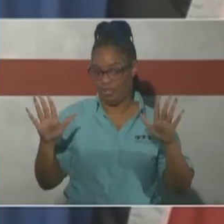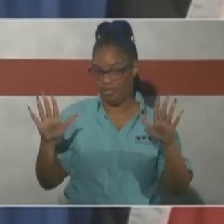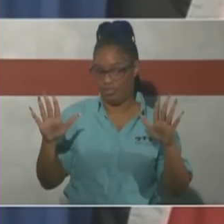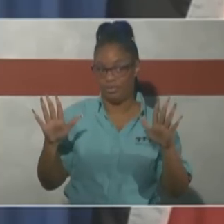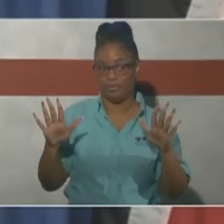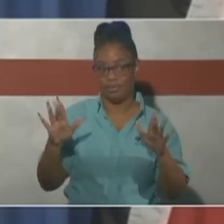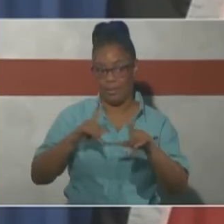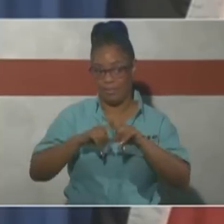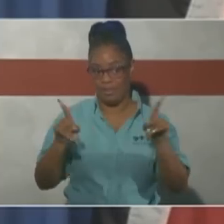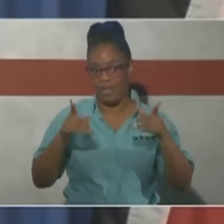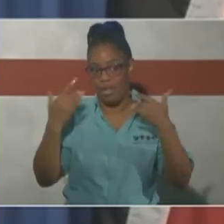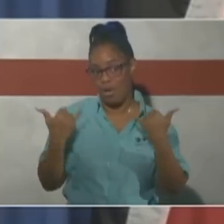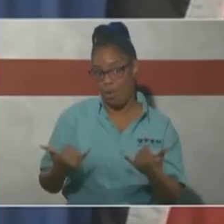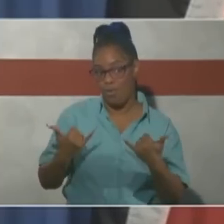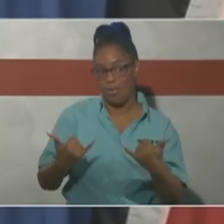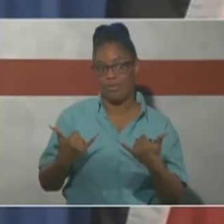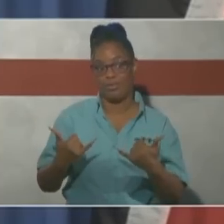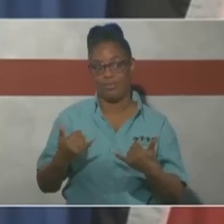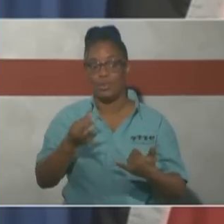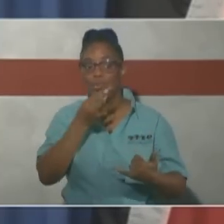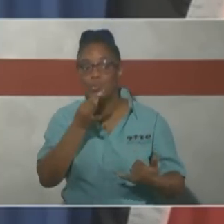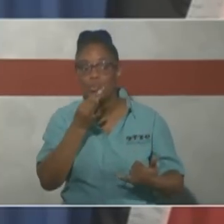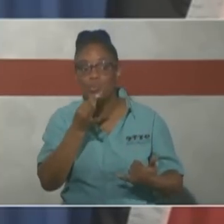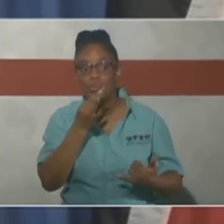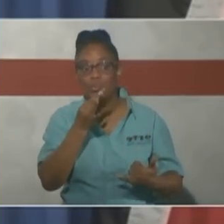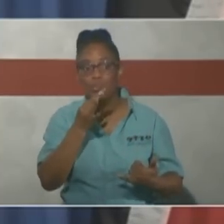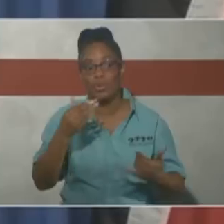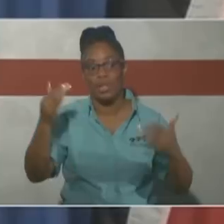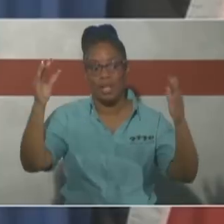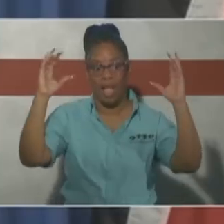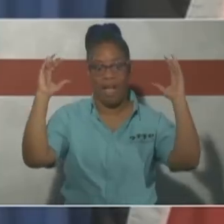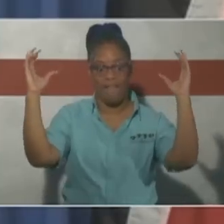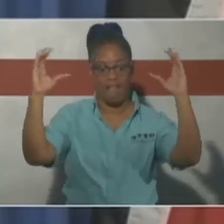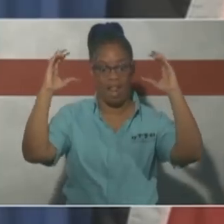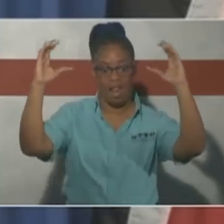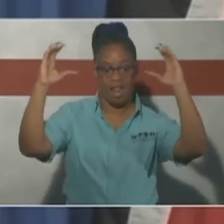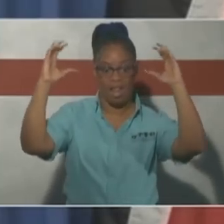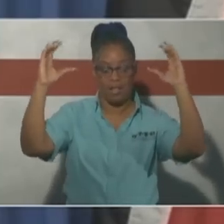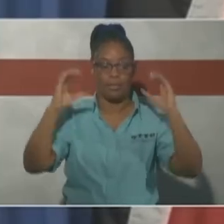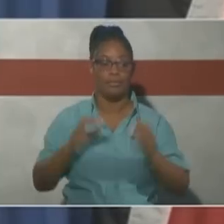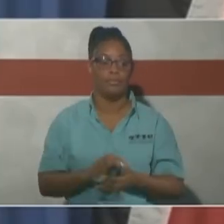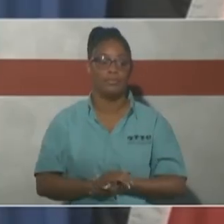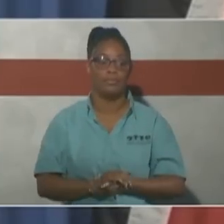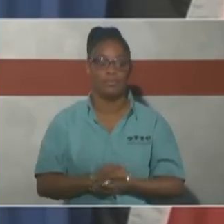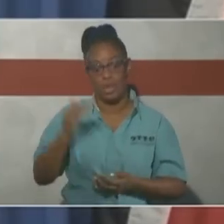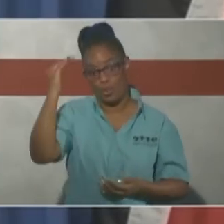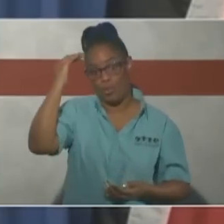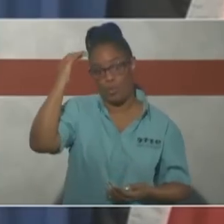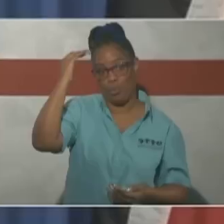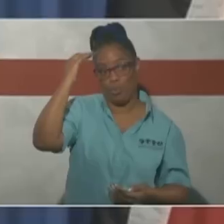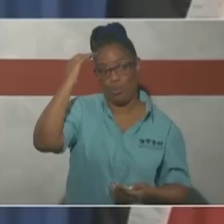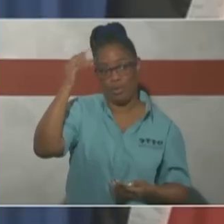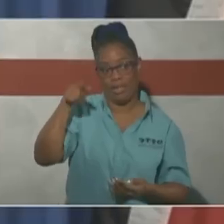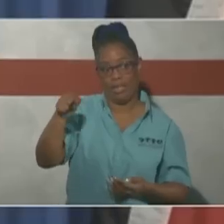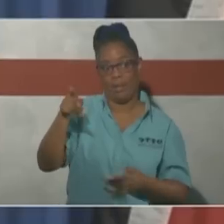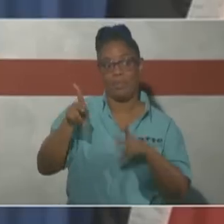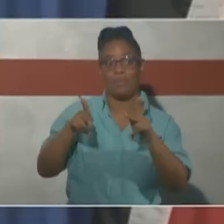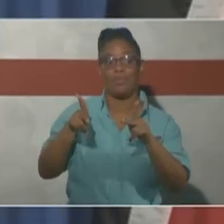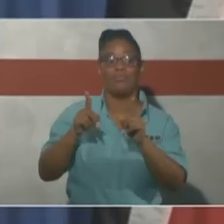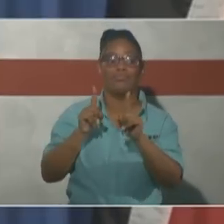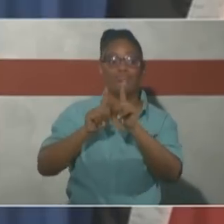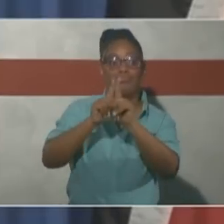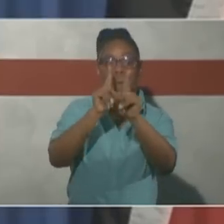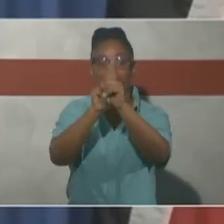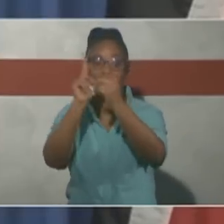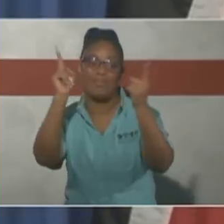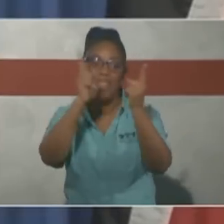Christmas, and remember one time in the middle of the pandemic, we went through an Easter when everybody was a doctor and everybody was an expert and a Google expert and so on. We went through that. Thankfully,